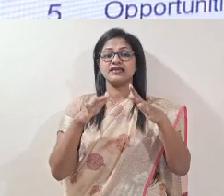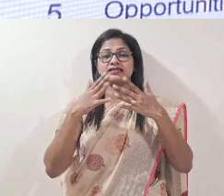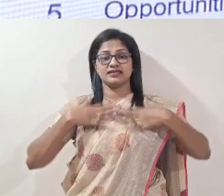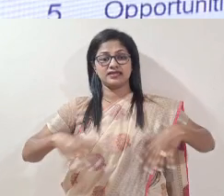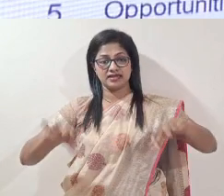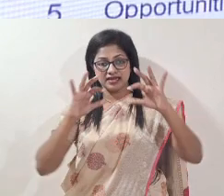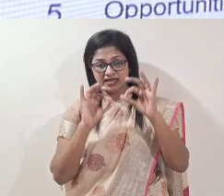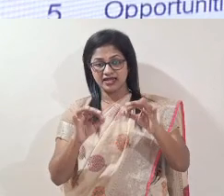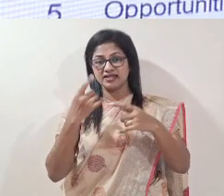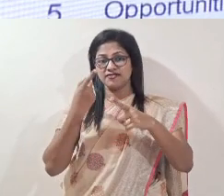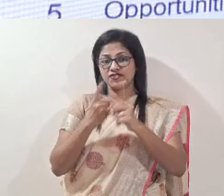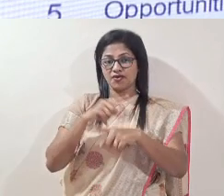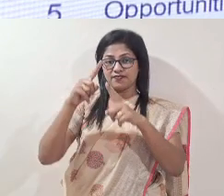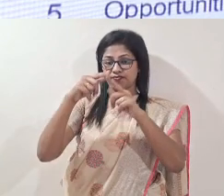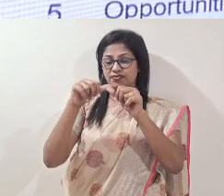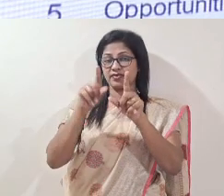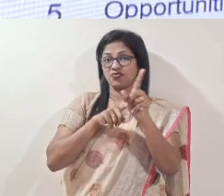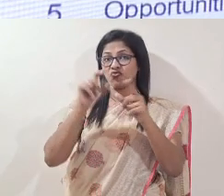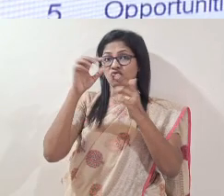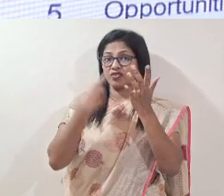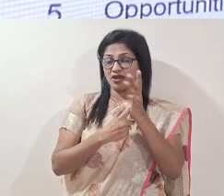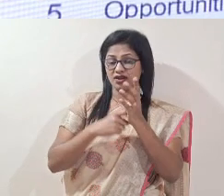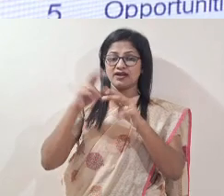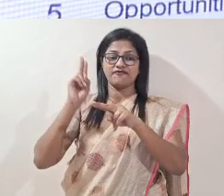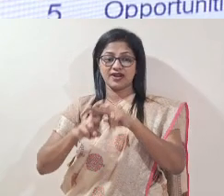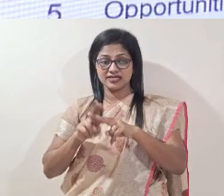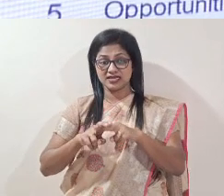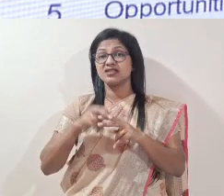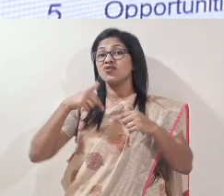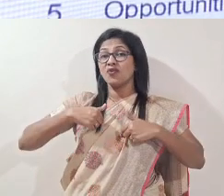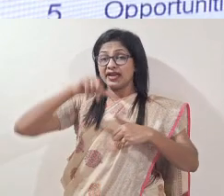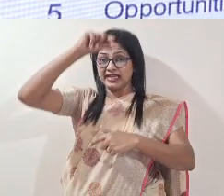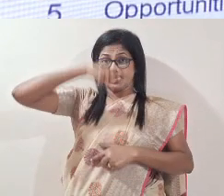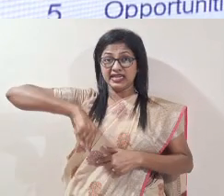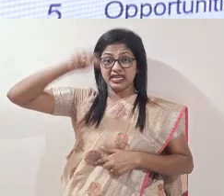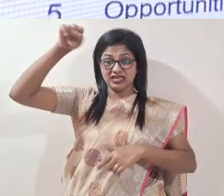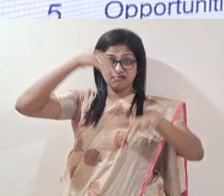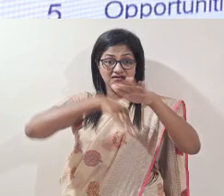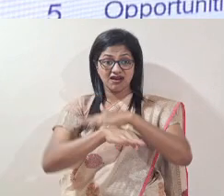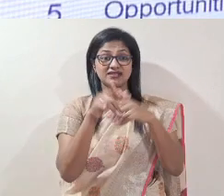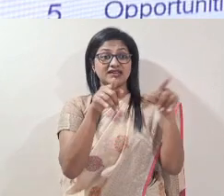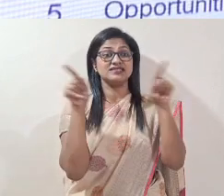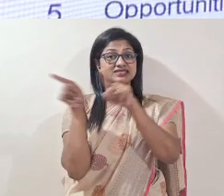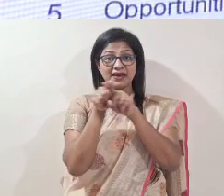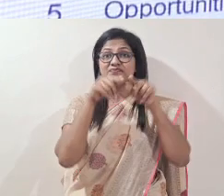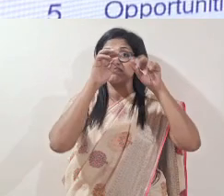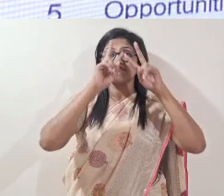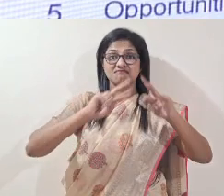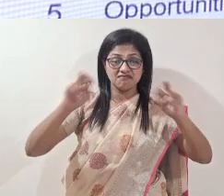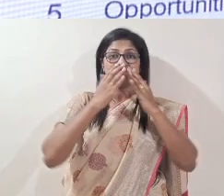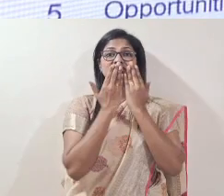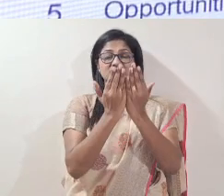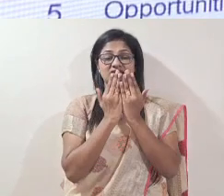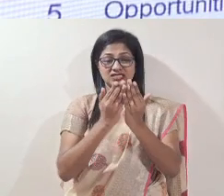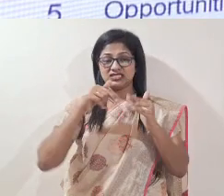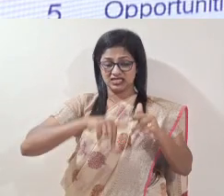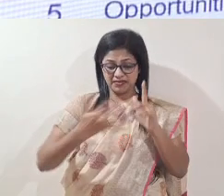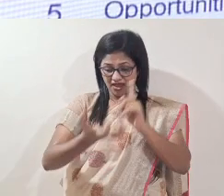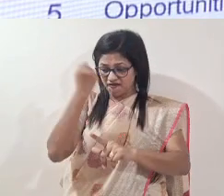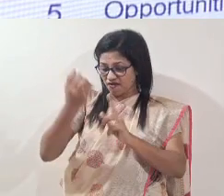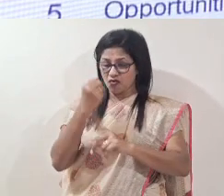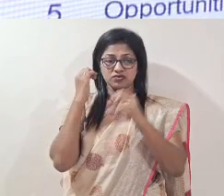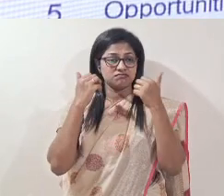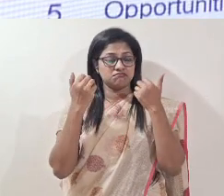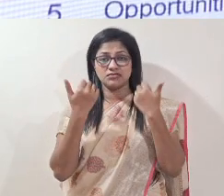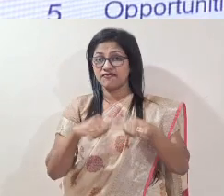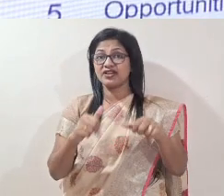and Francis, because we could not find much articles about India having this kind of studies where they are integrating health